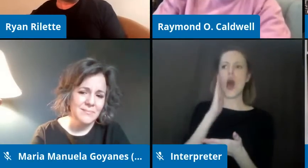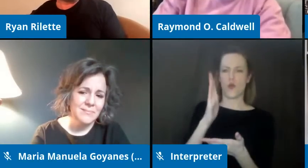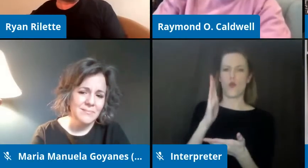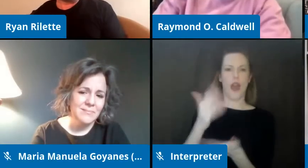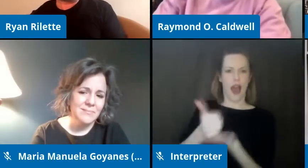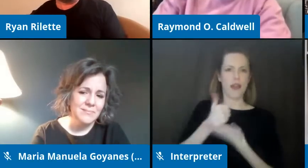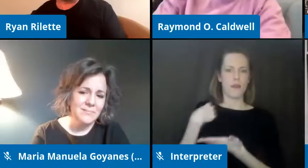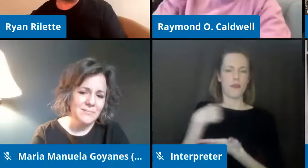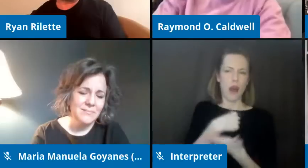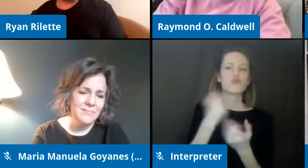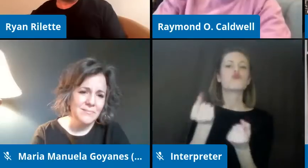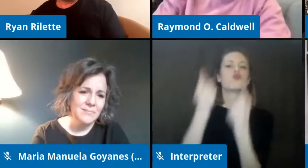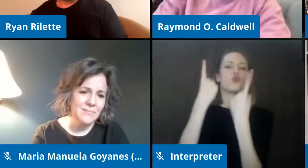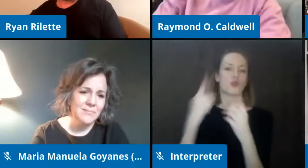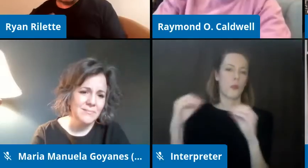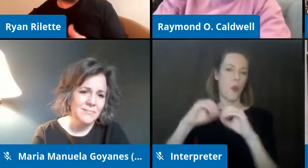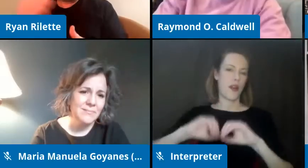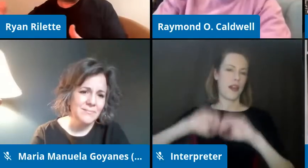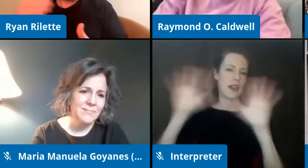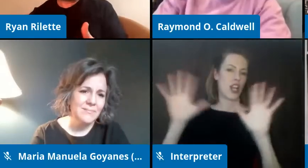we're having to do, Peter, is just